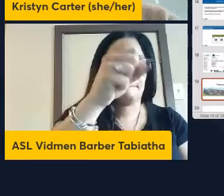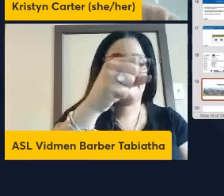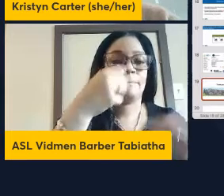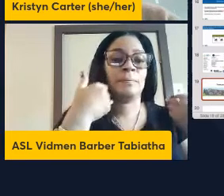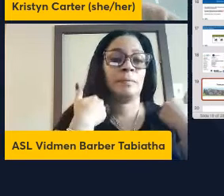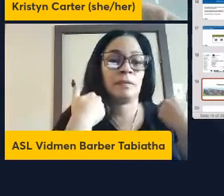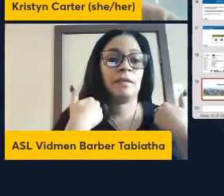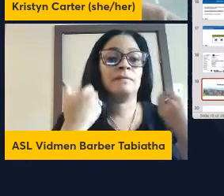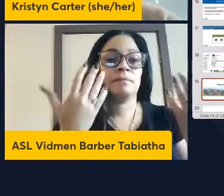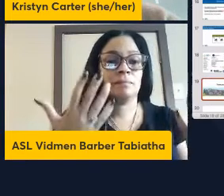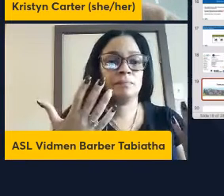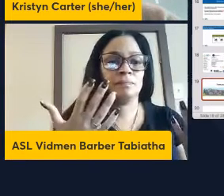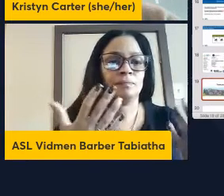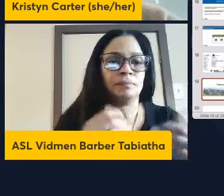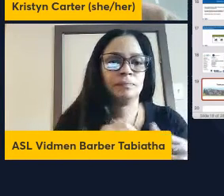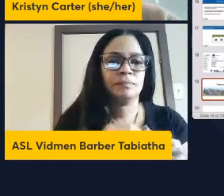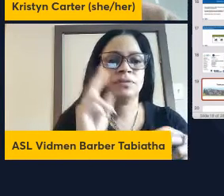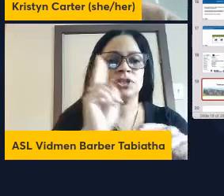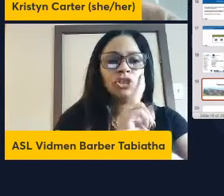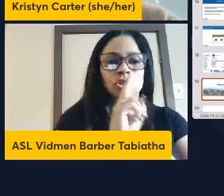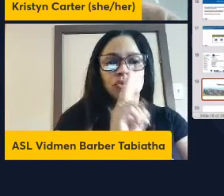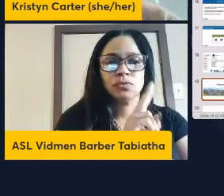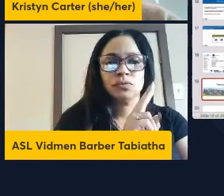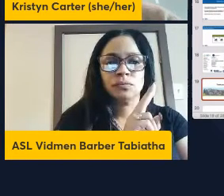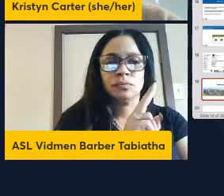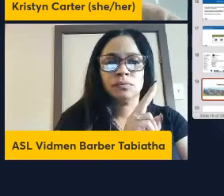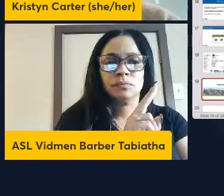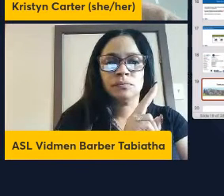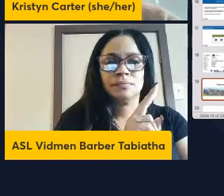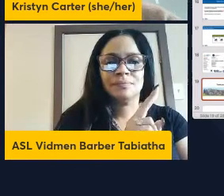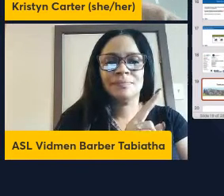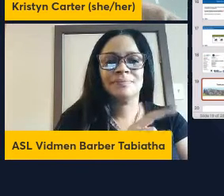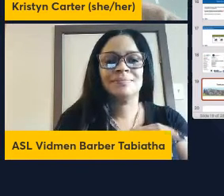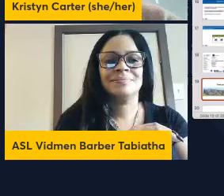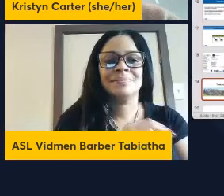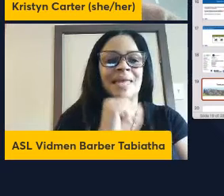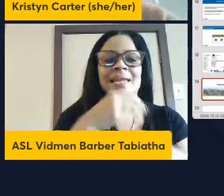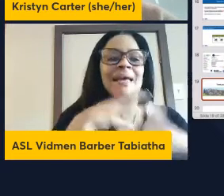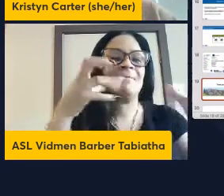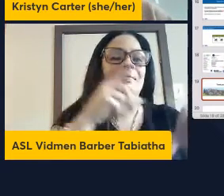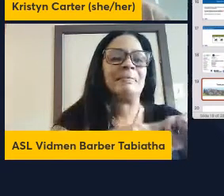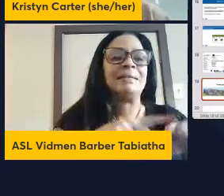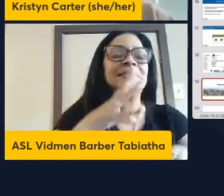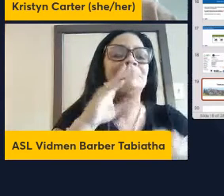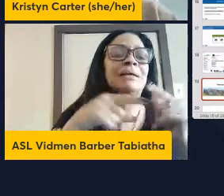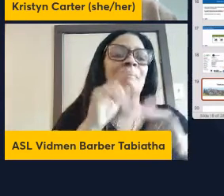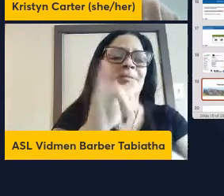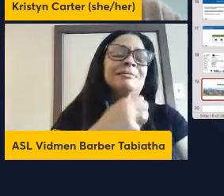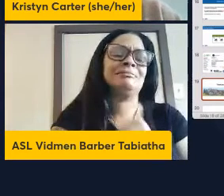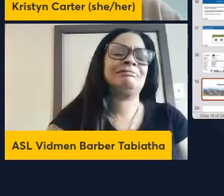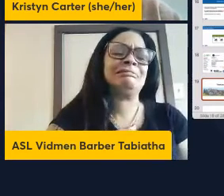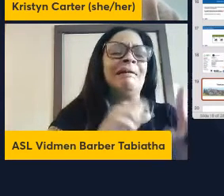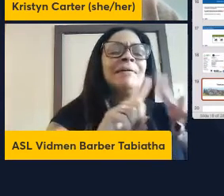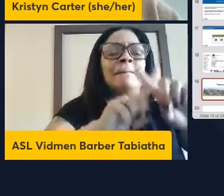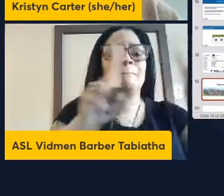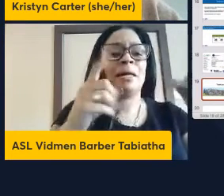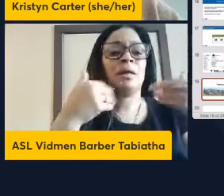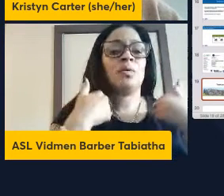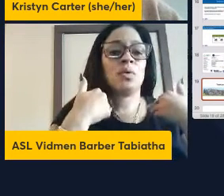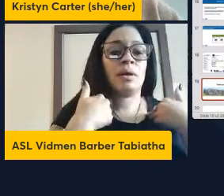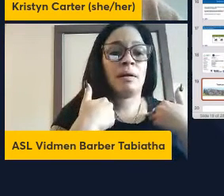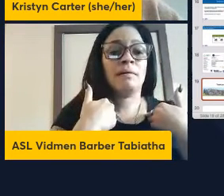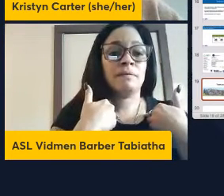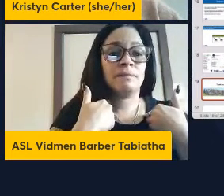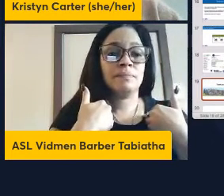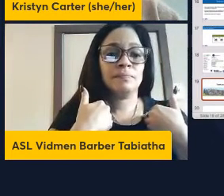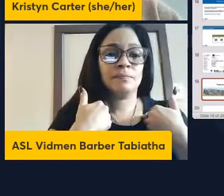was actually using... Sorry, I guess I didn't get a lot of time to really speak about it, but we had essentially